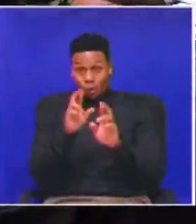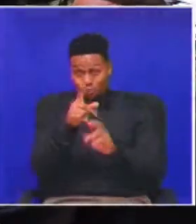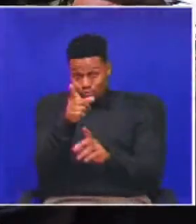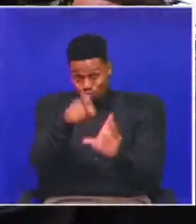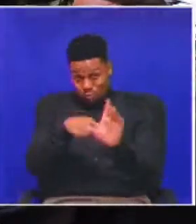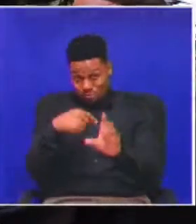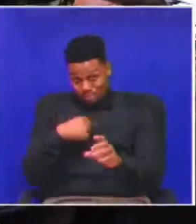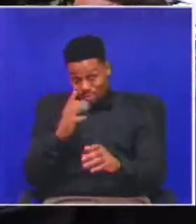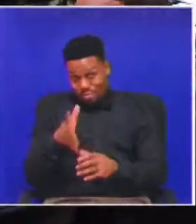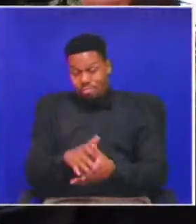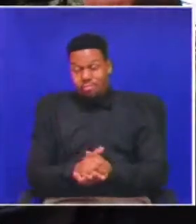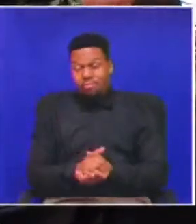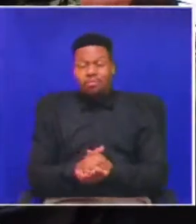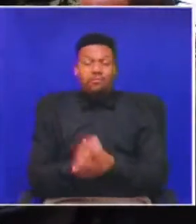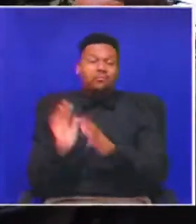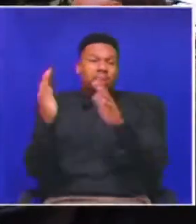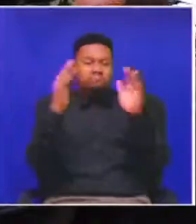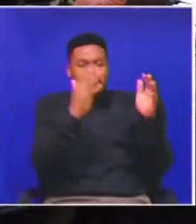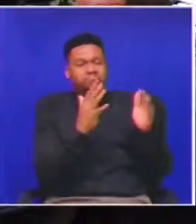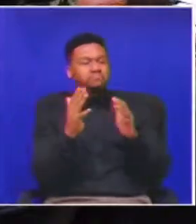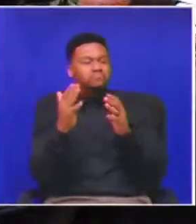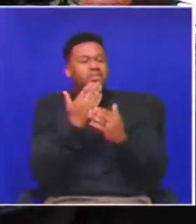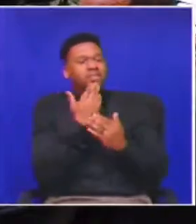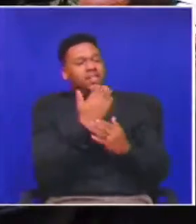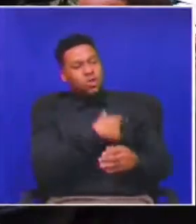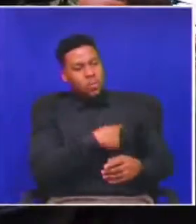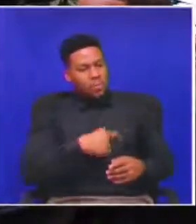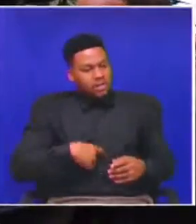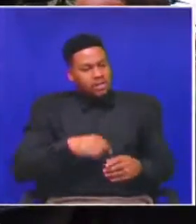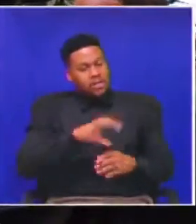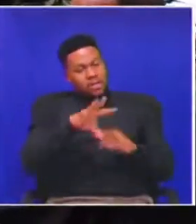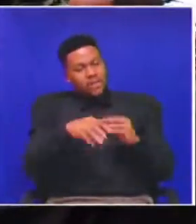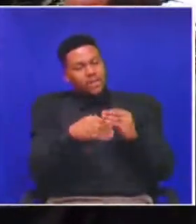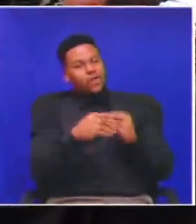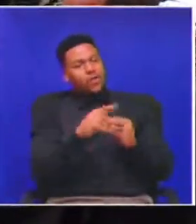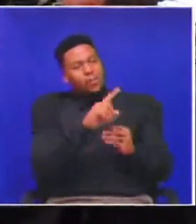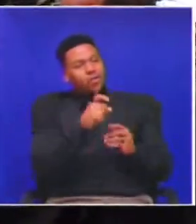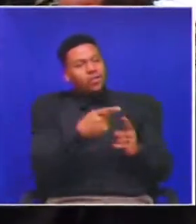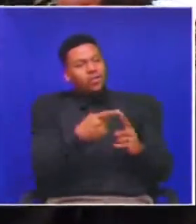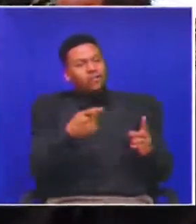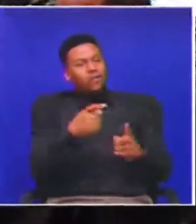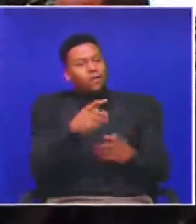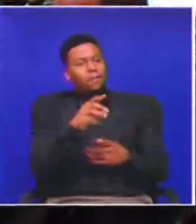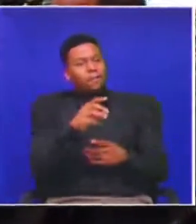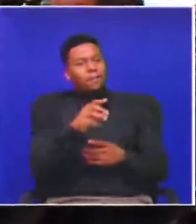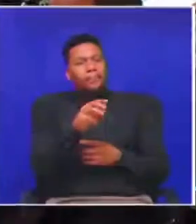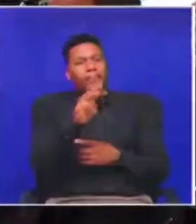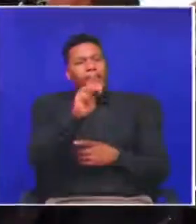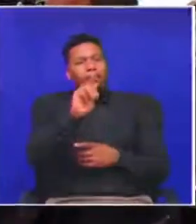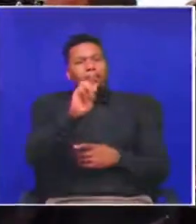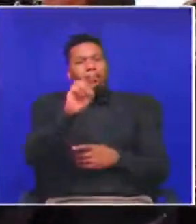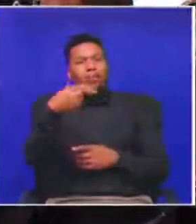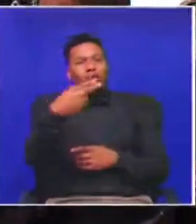Thank you, Honorable President. The next follow-up question will be from Mariam Mohammed.